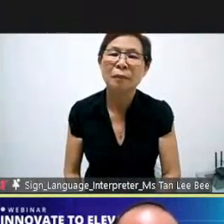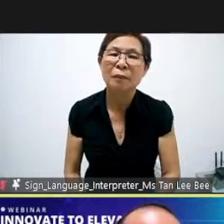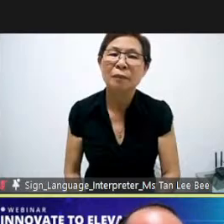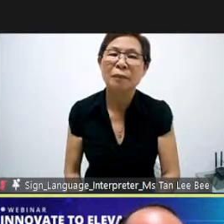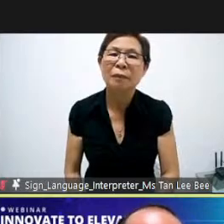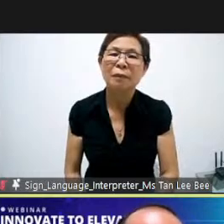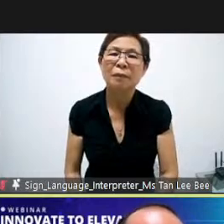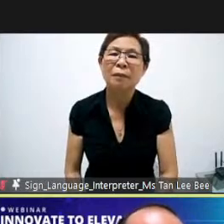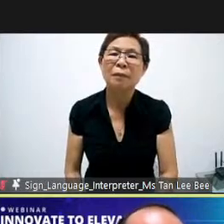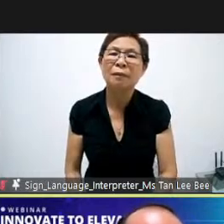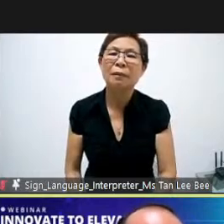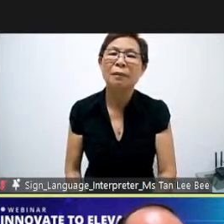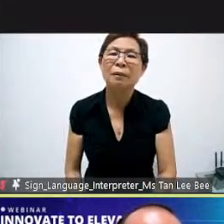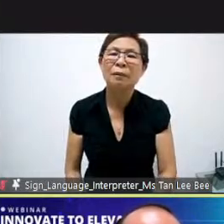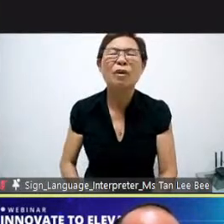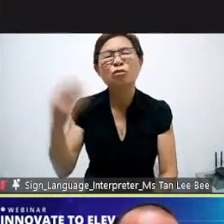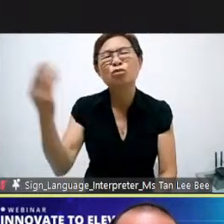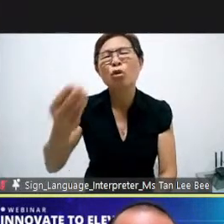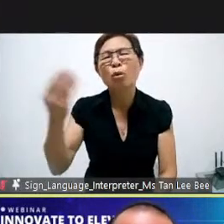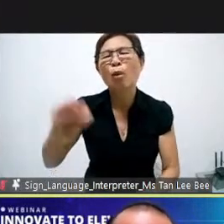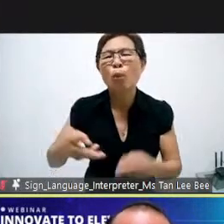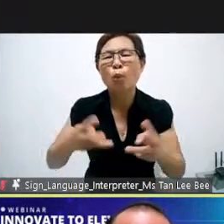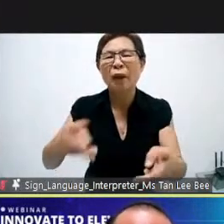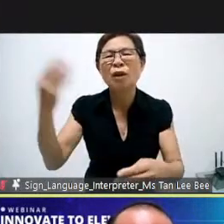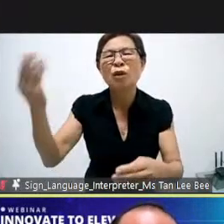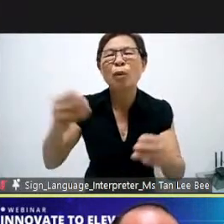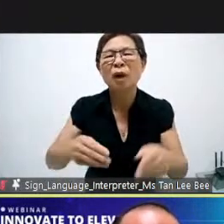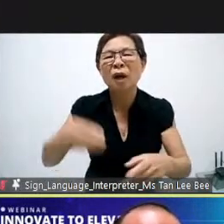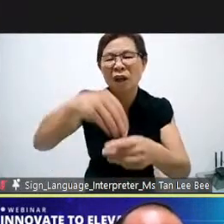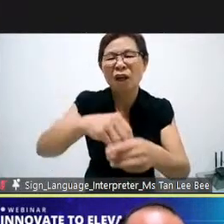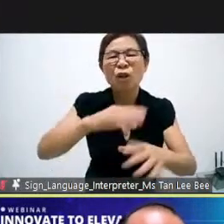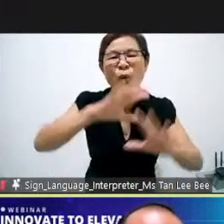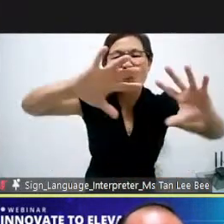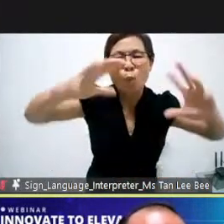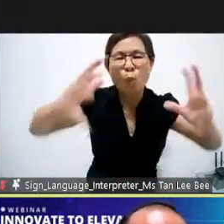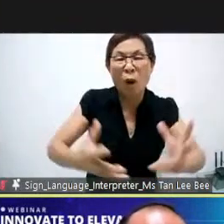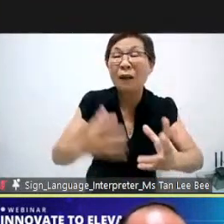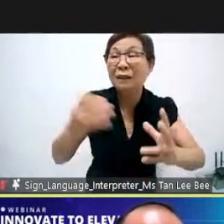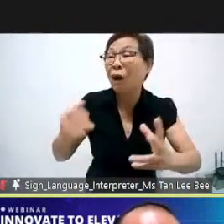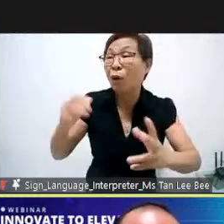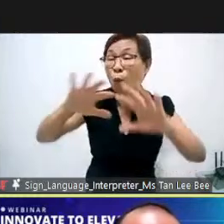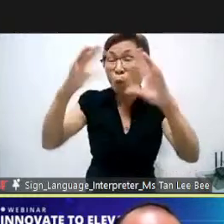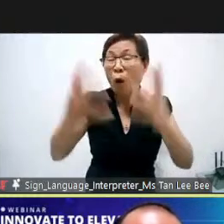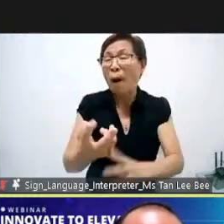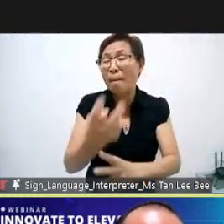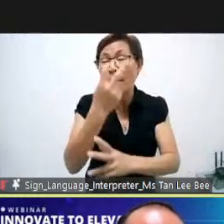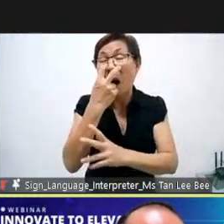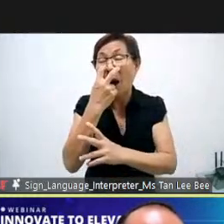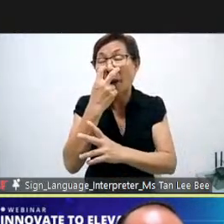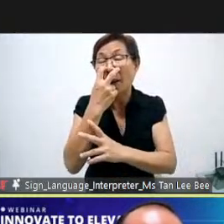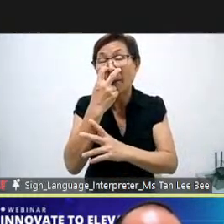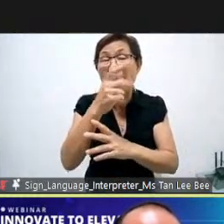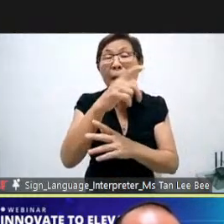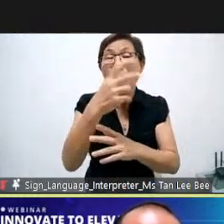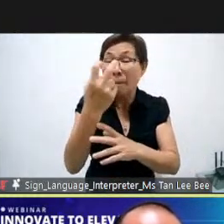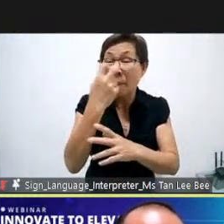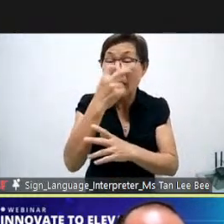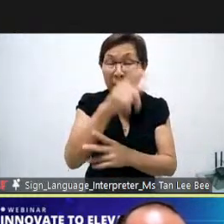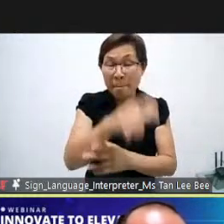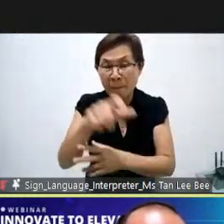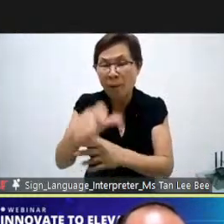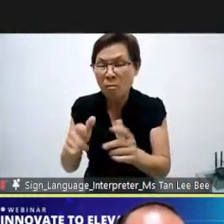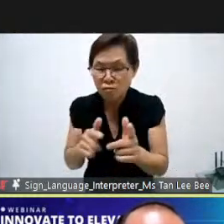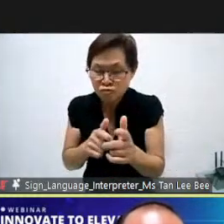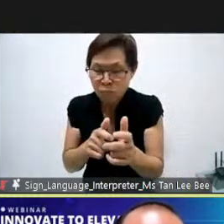Okay, this is the common way right now in the world. They are using how the blind people are